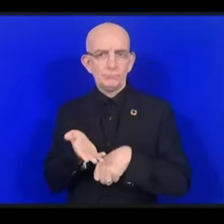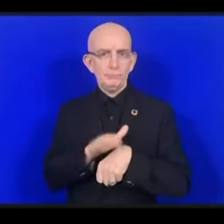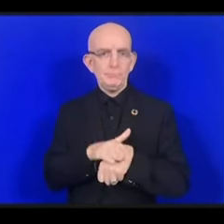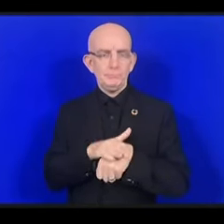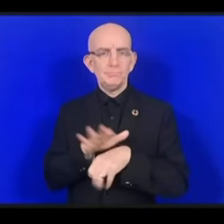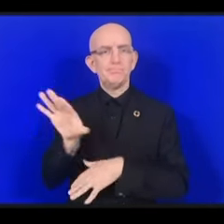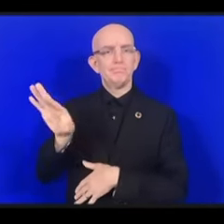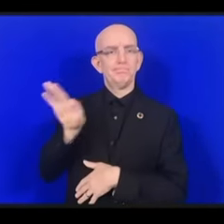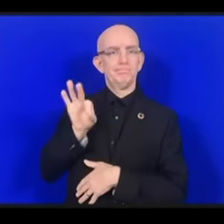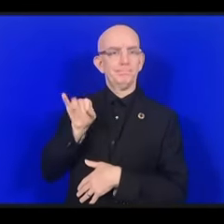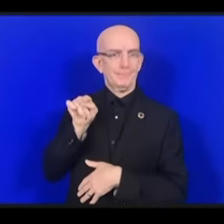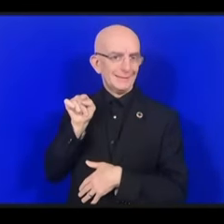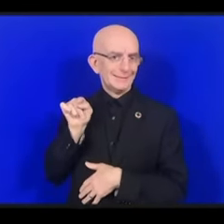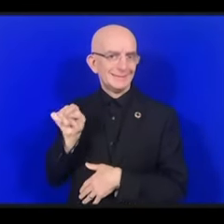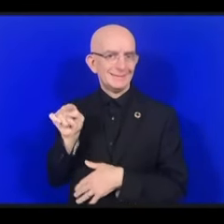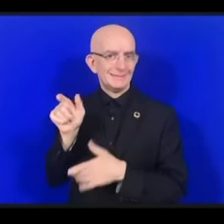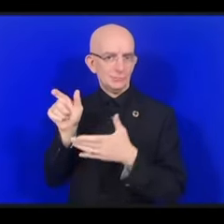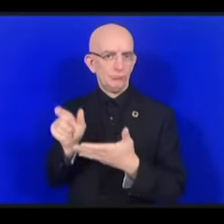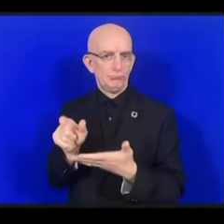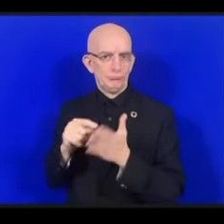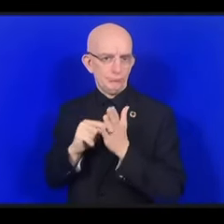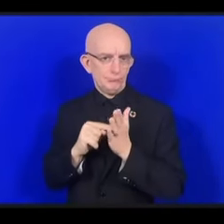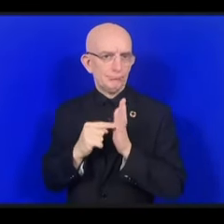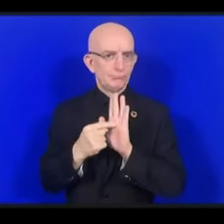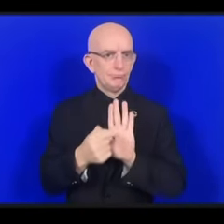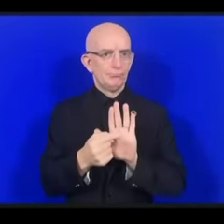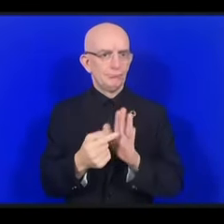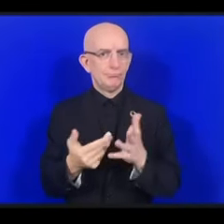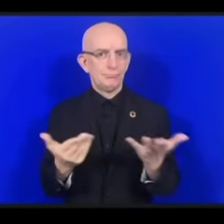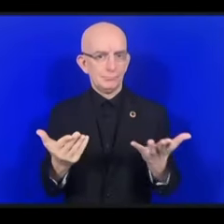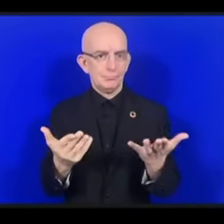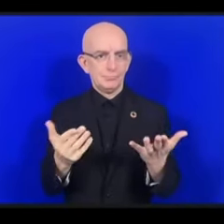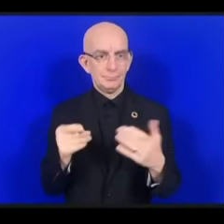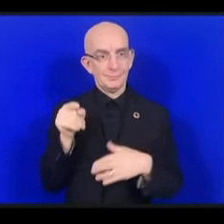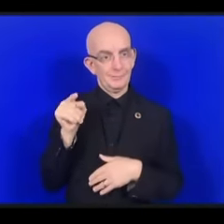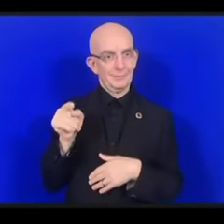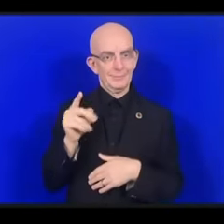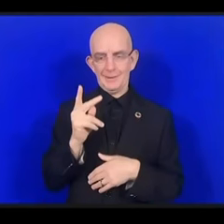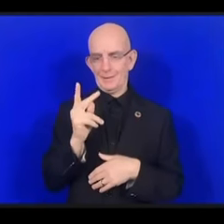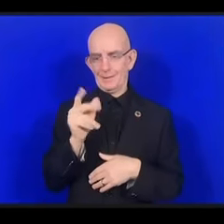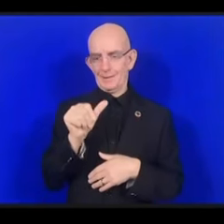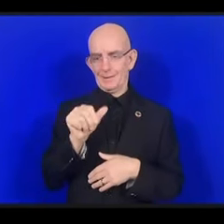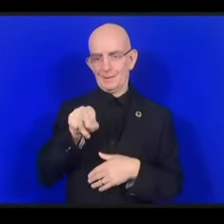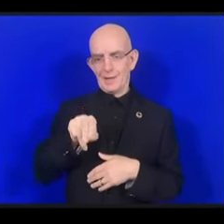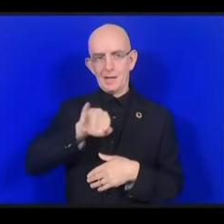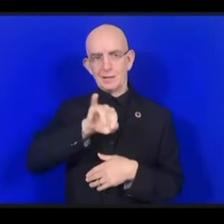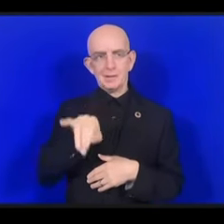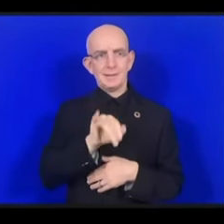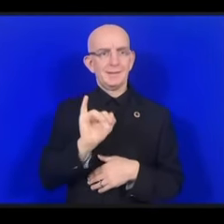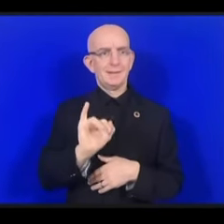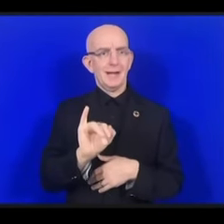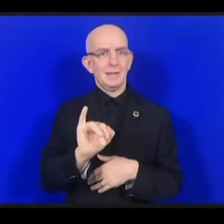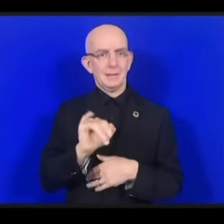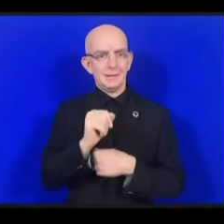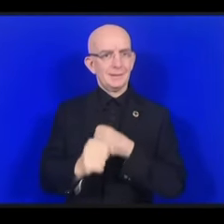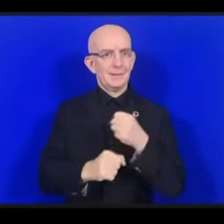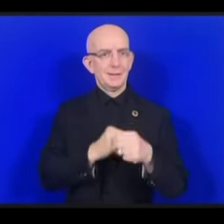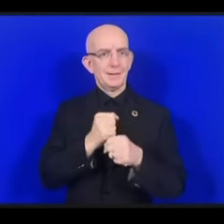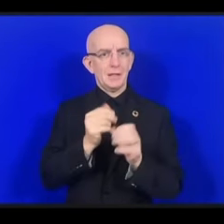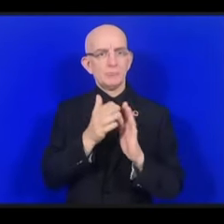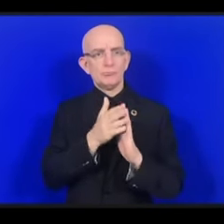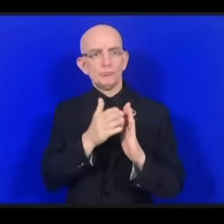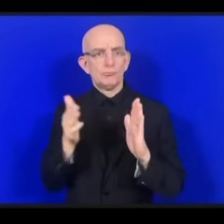The kanji of the year 2011 was Kizuna, which was exactly what I had